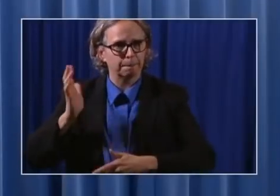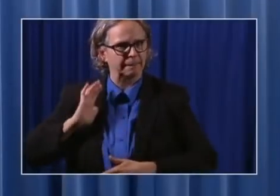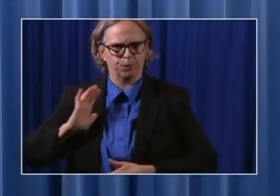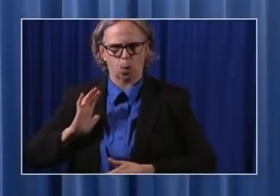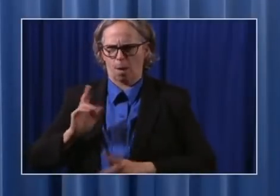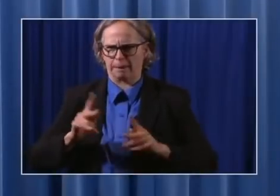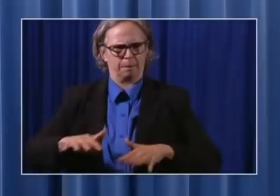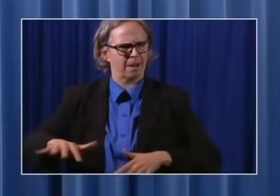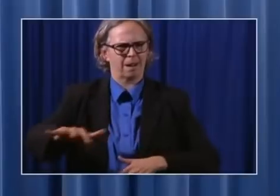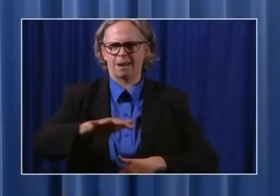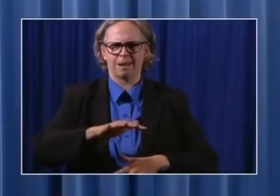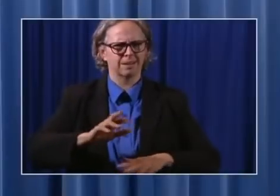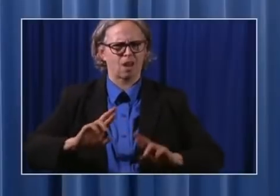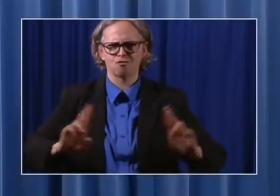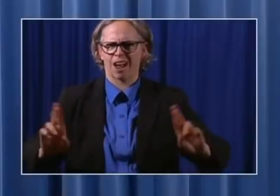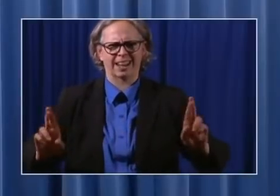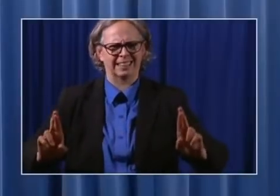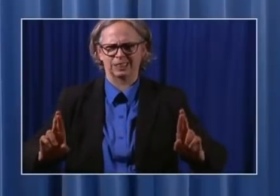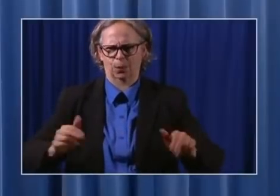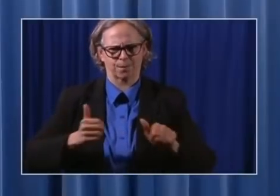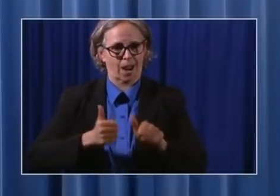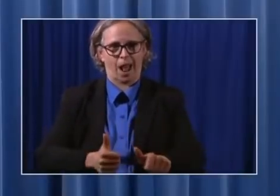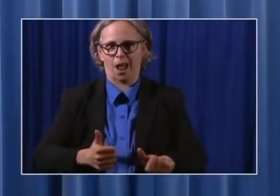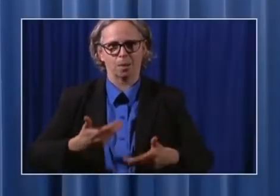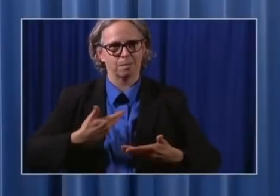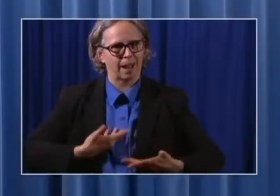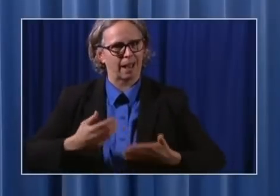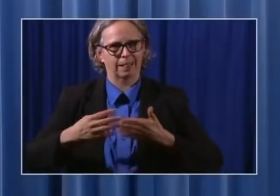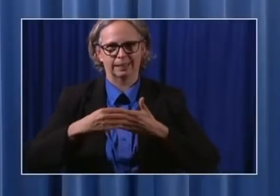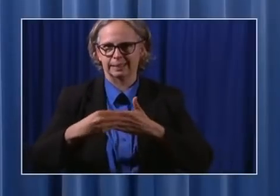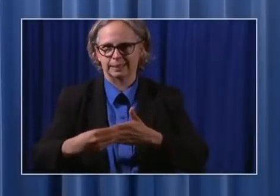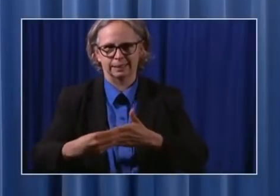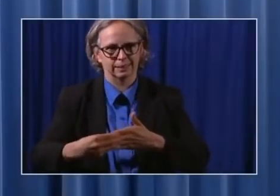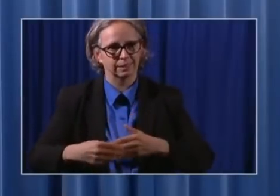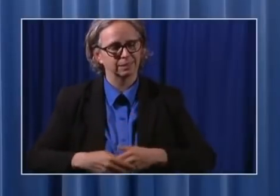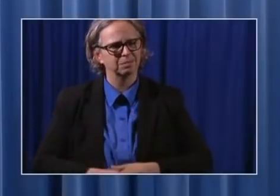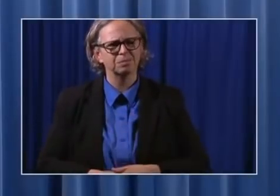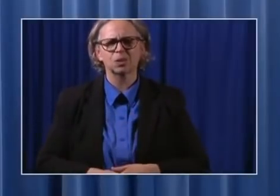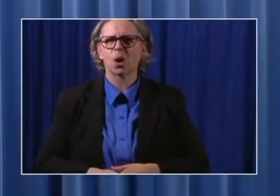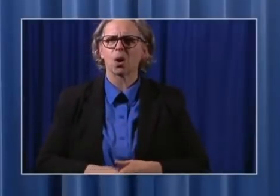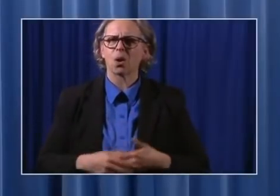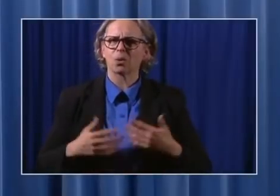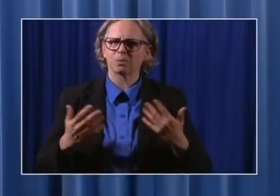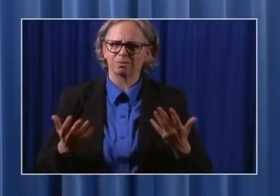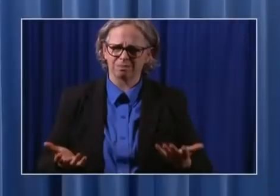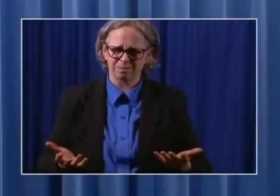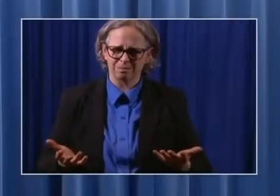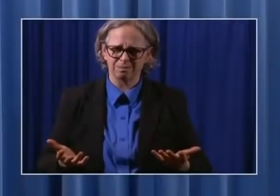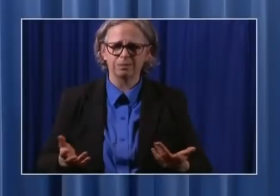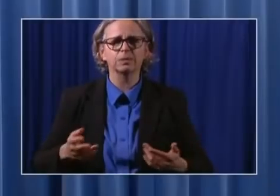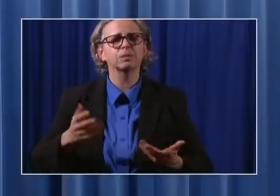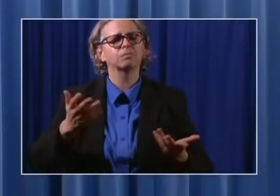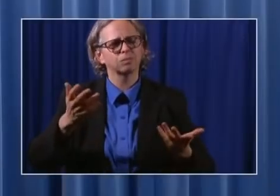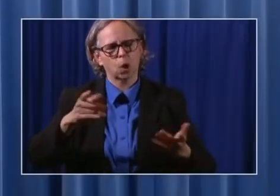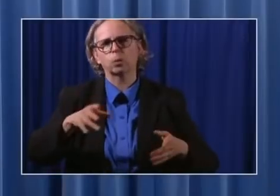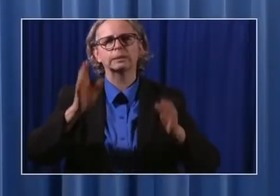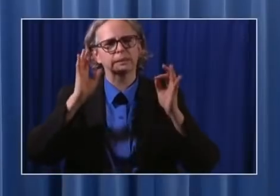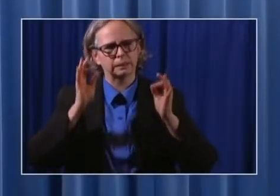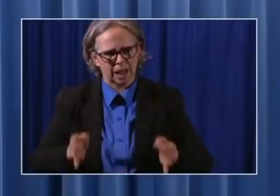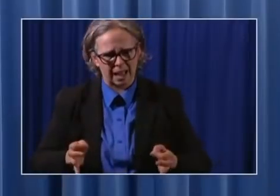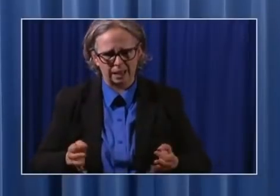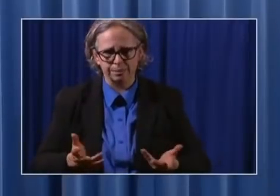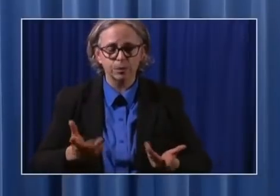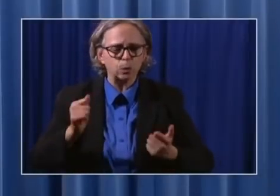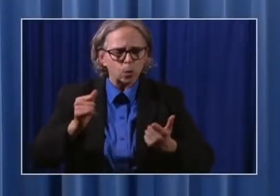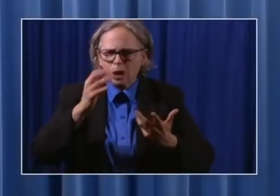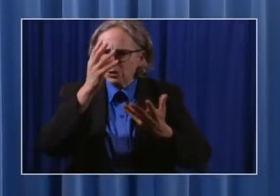that. But later on, as you saw, we decided to really continue to try to keep people informed by